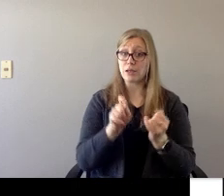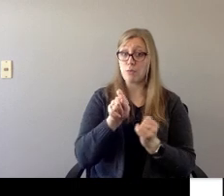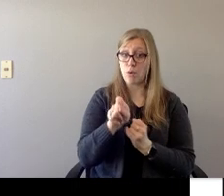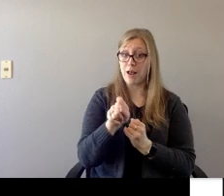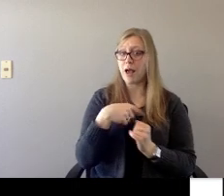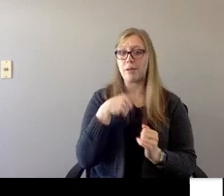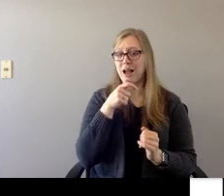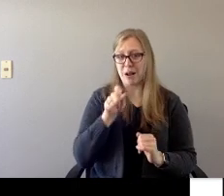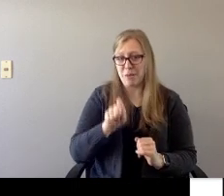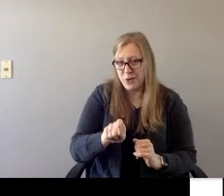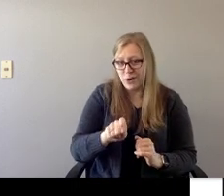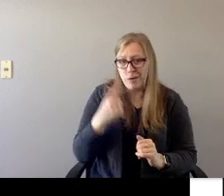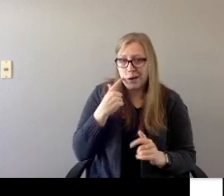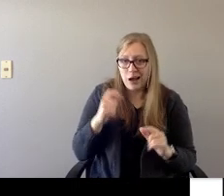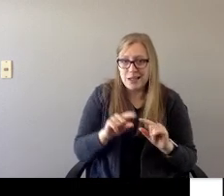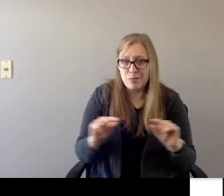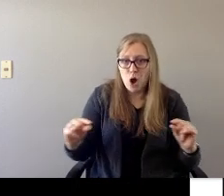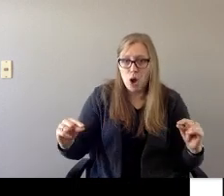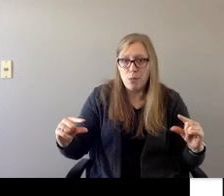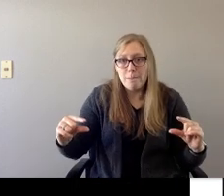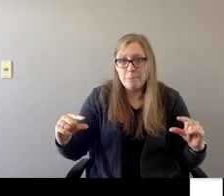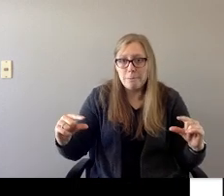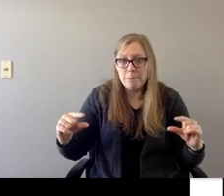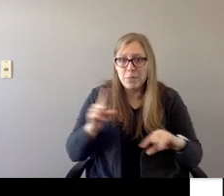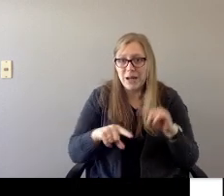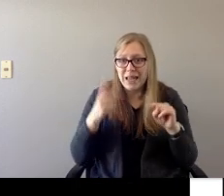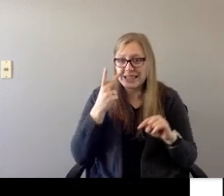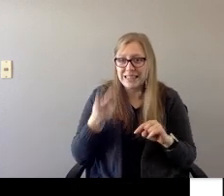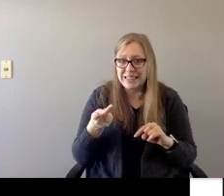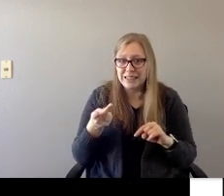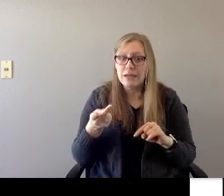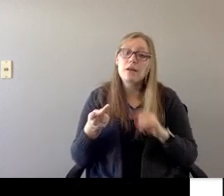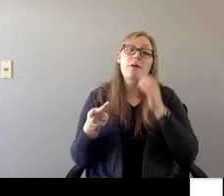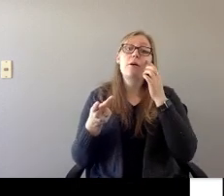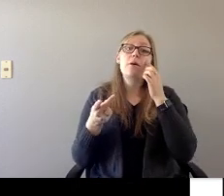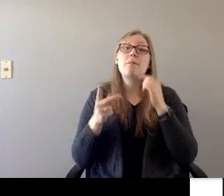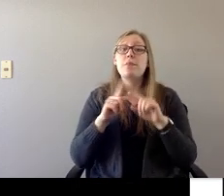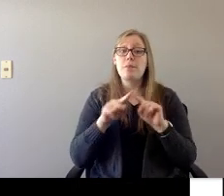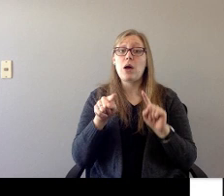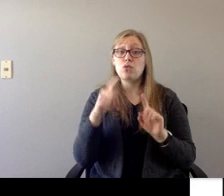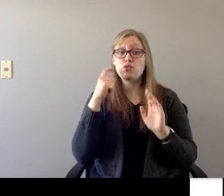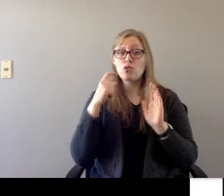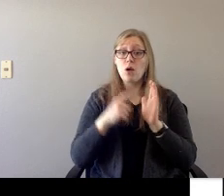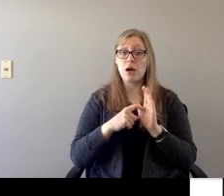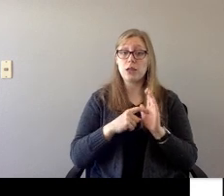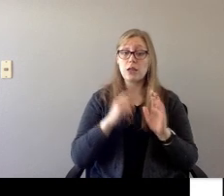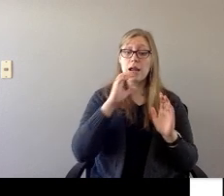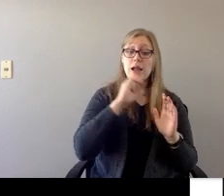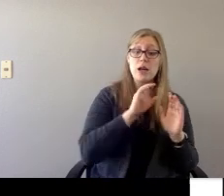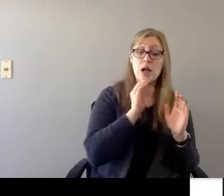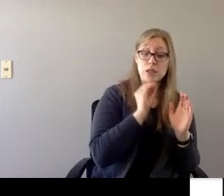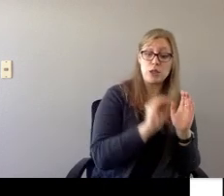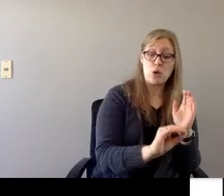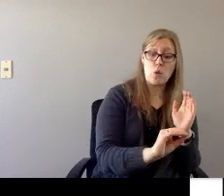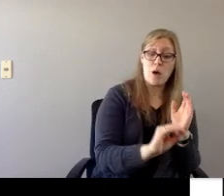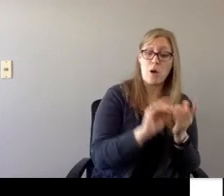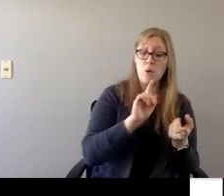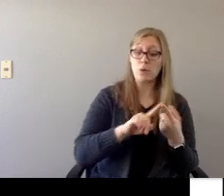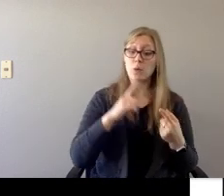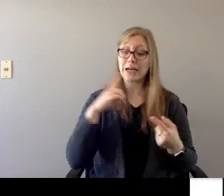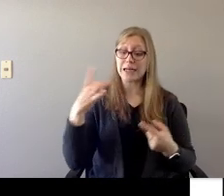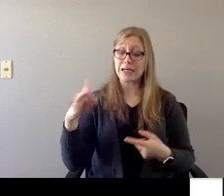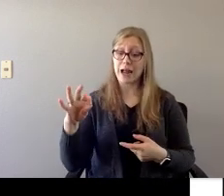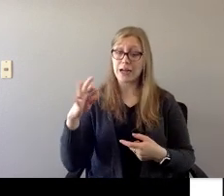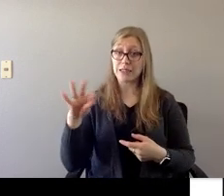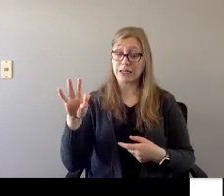to it because then our little scroller will pop up. But you'll notice it will say ages 0